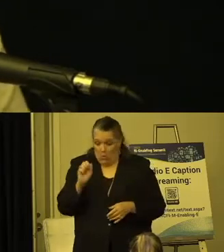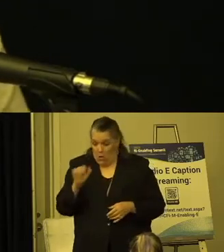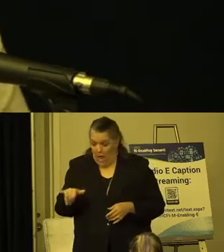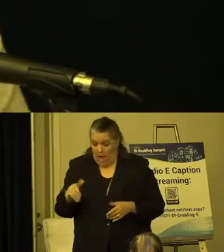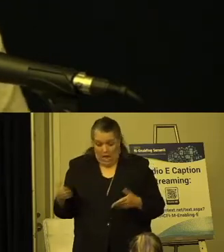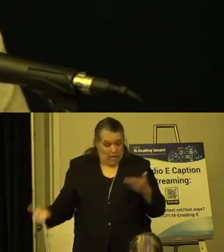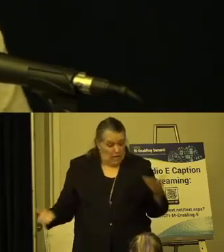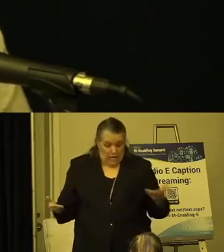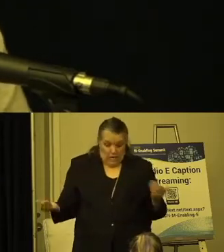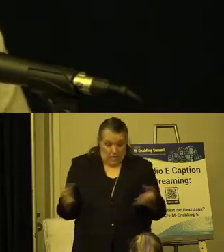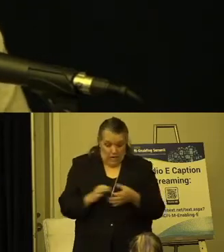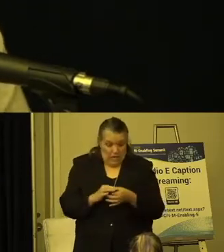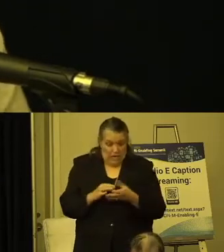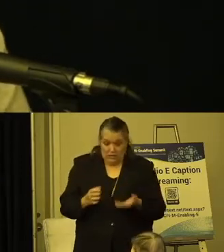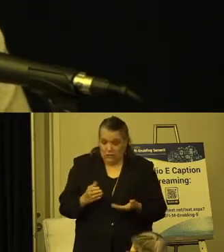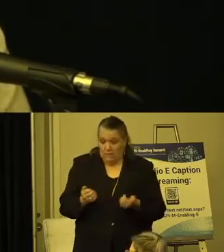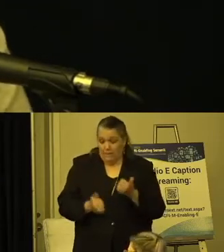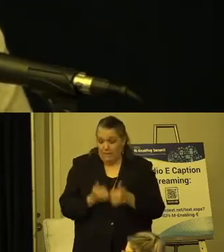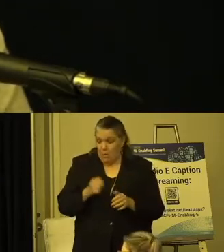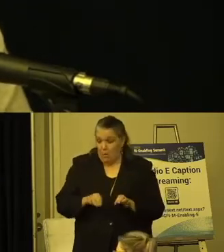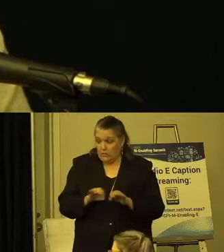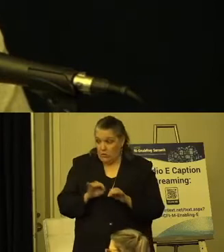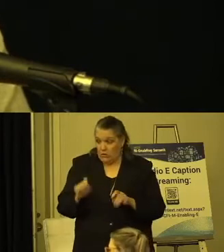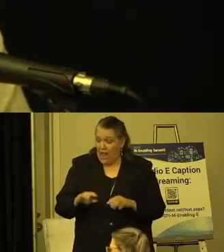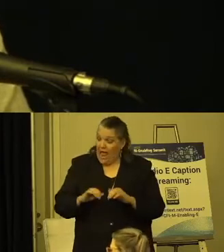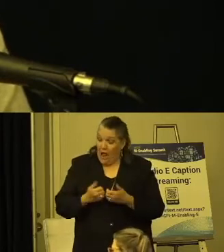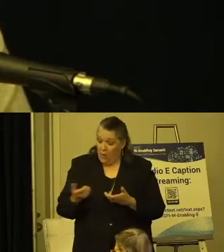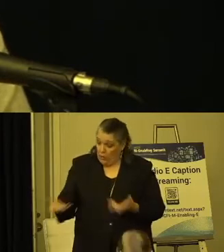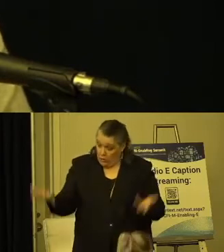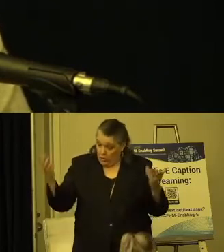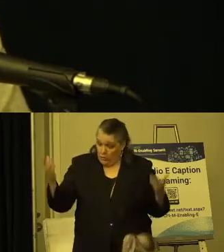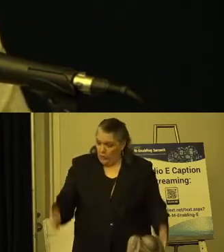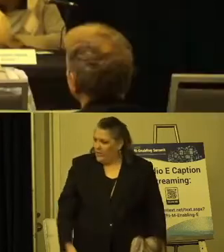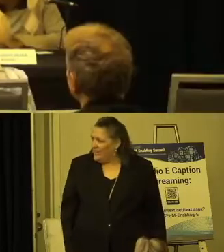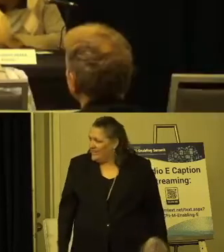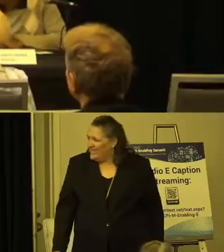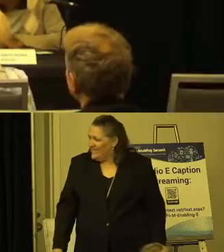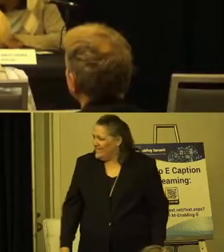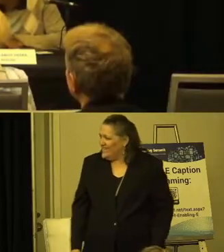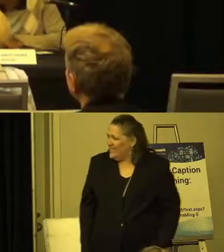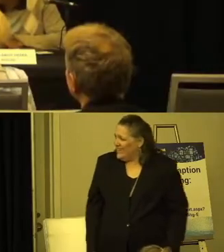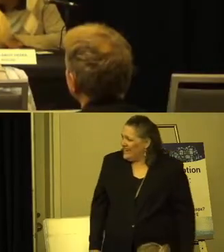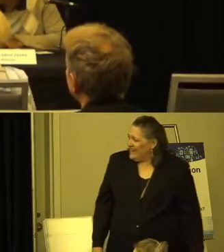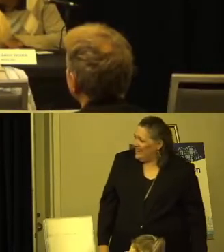So Judy, the most important question maybe is, how are you? How am I?